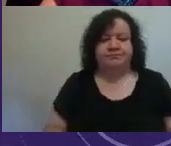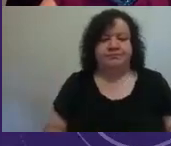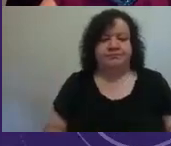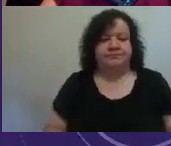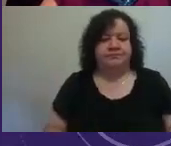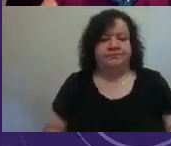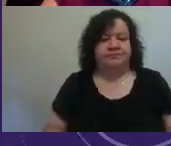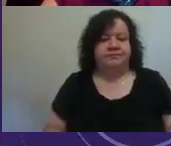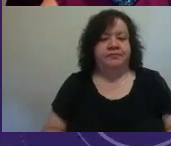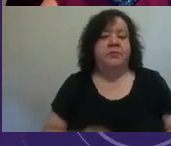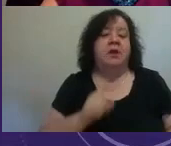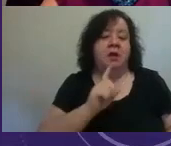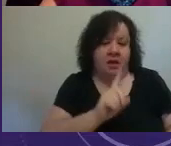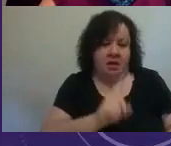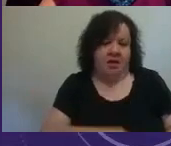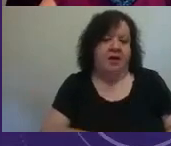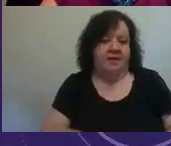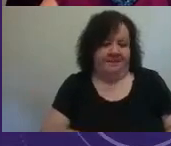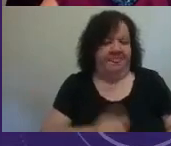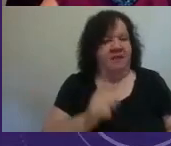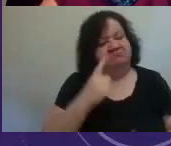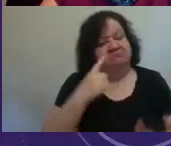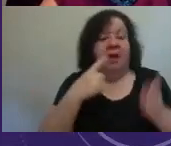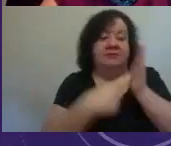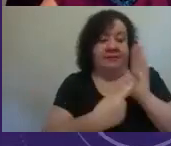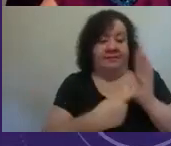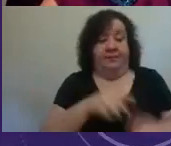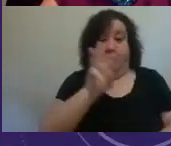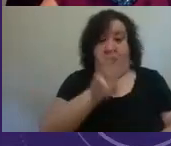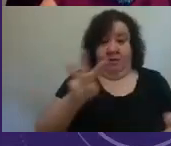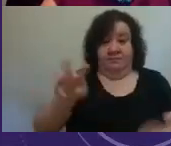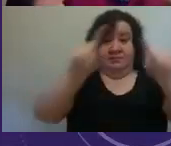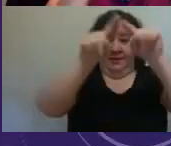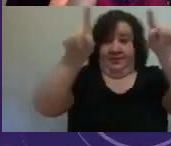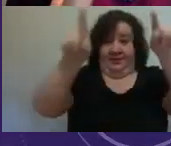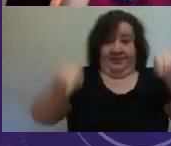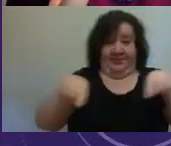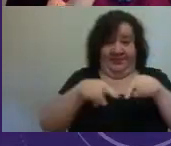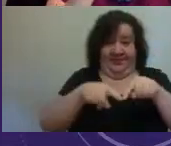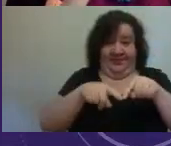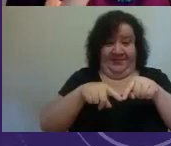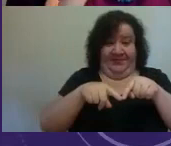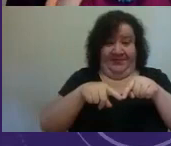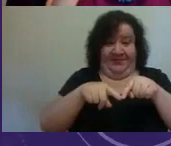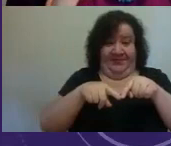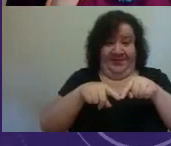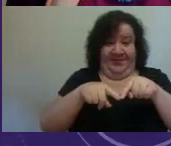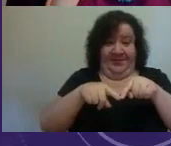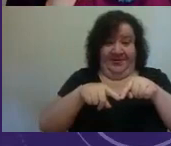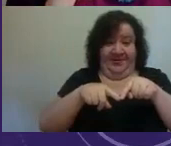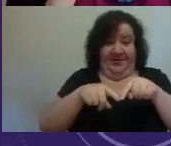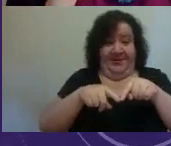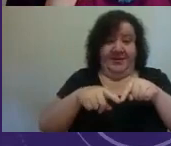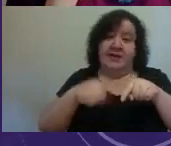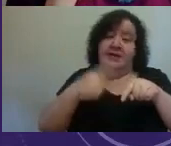website has on their donate page information about how to donate. And then there is a button. And the little button